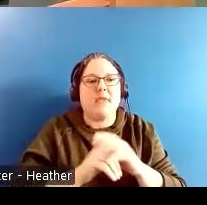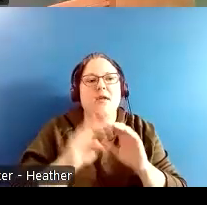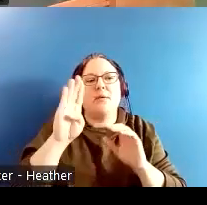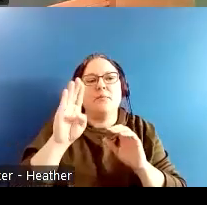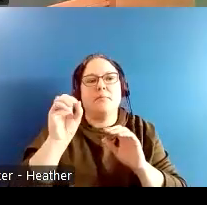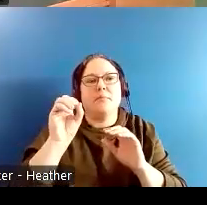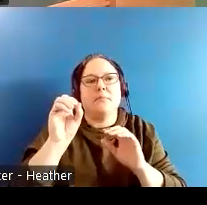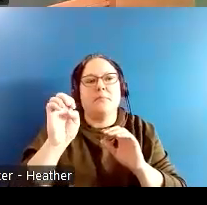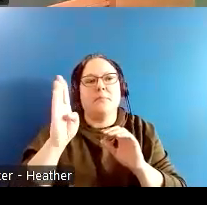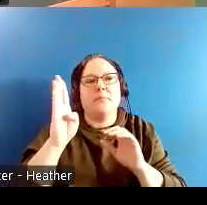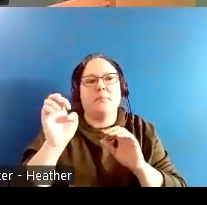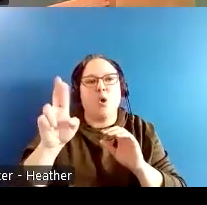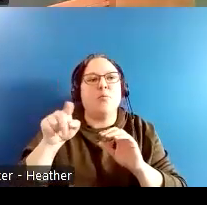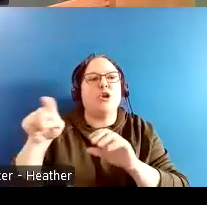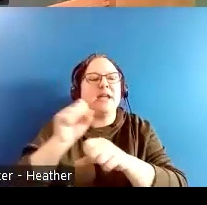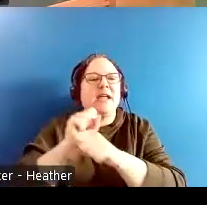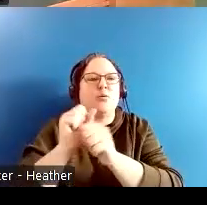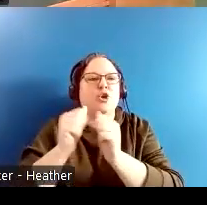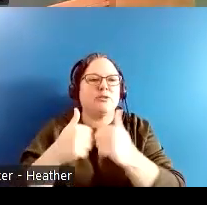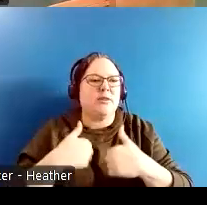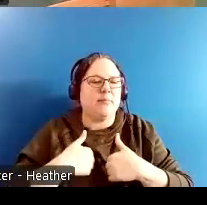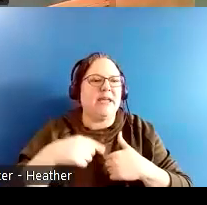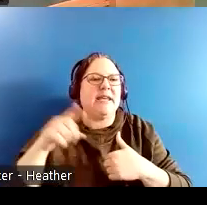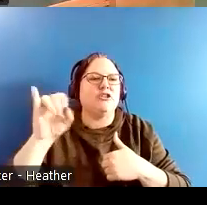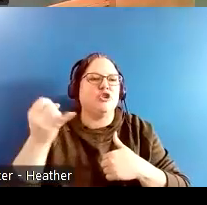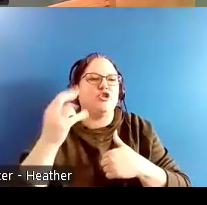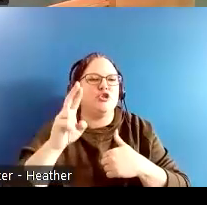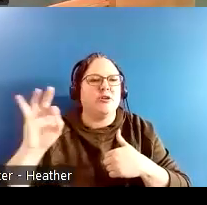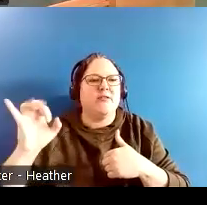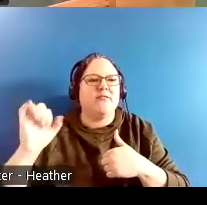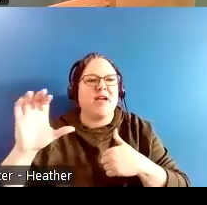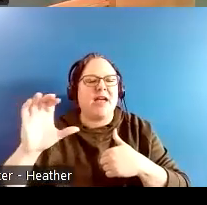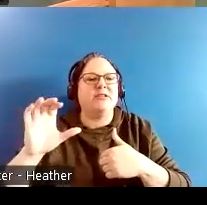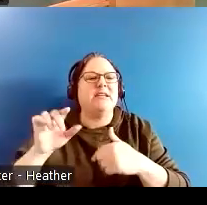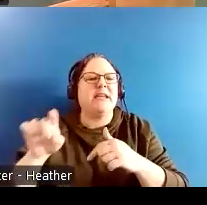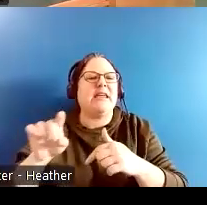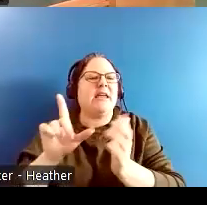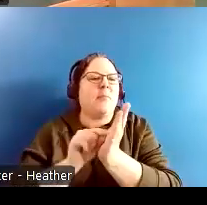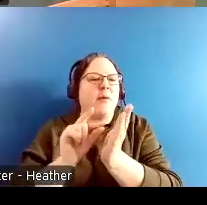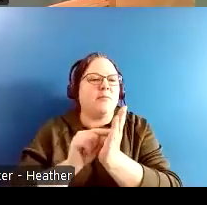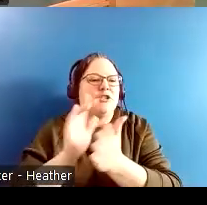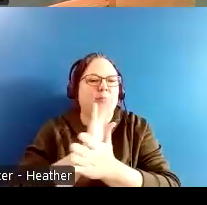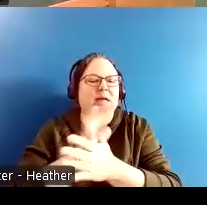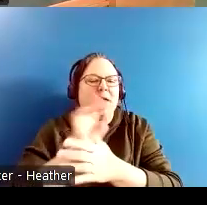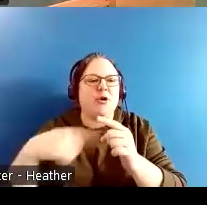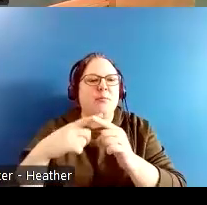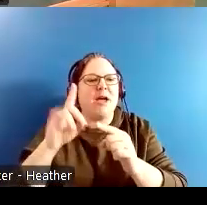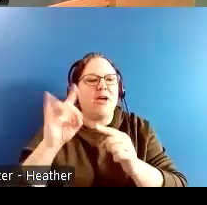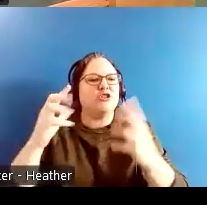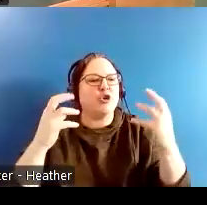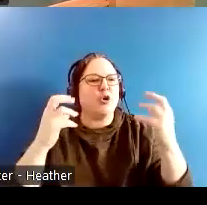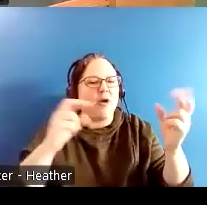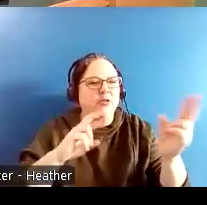at Pitt. He's now a junior faculty member, and he published a paper on digital health readiness, So it's more than just having a smartphone or